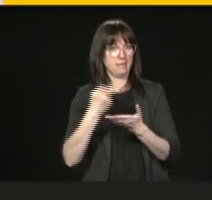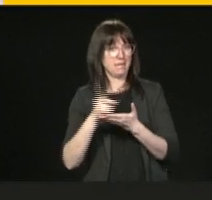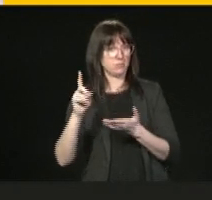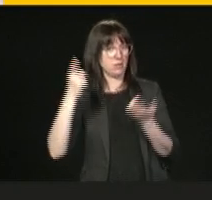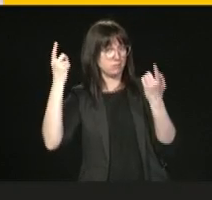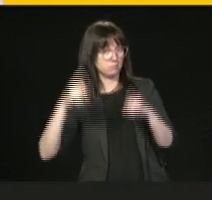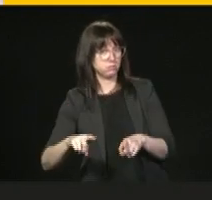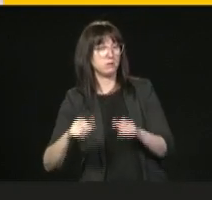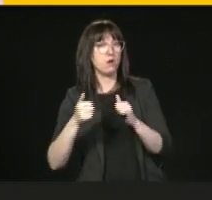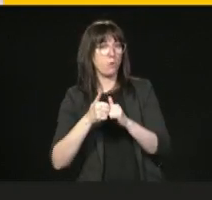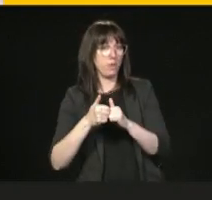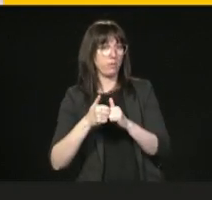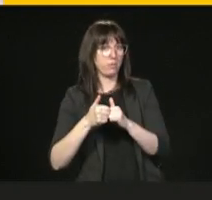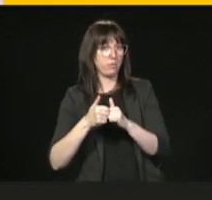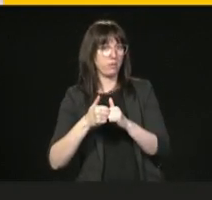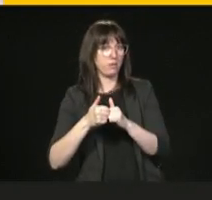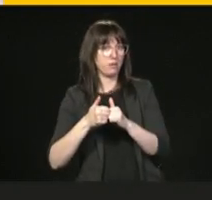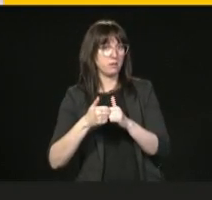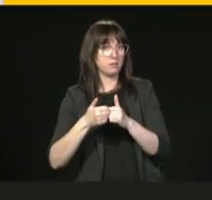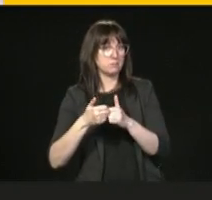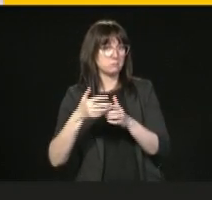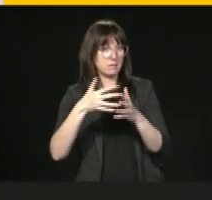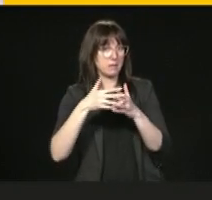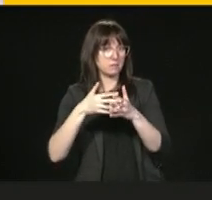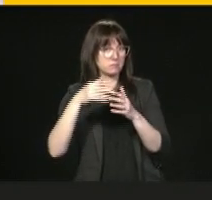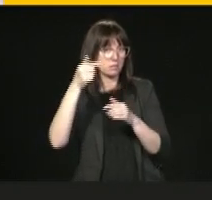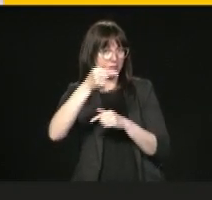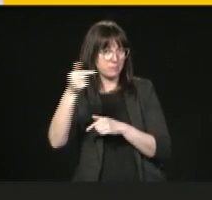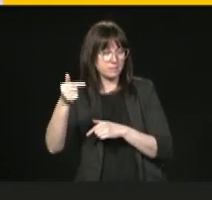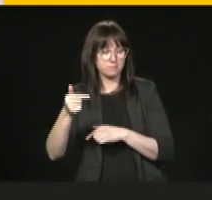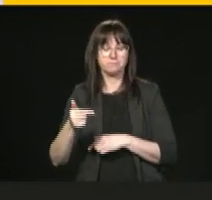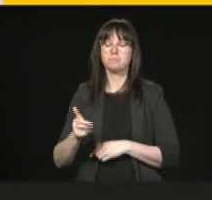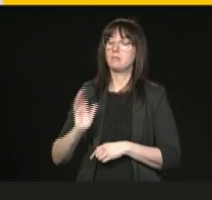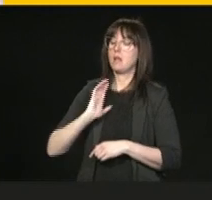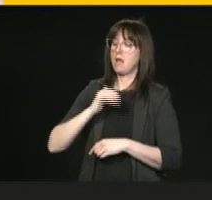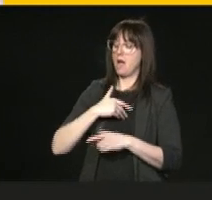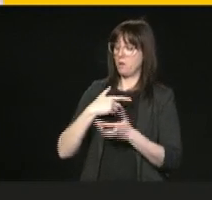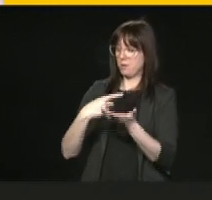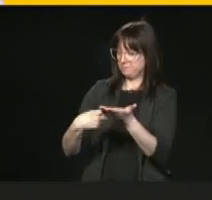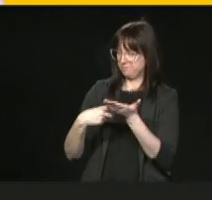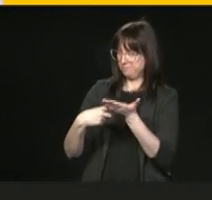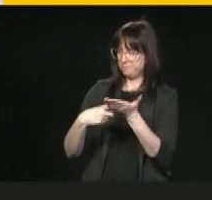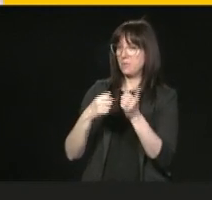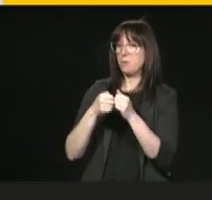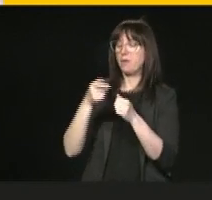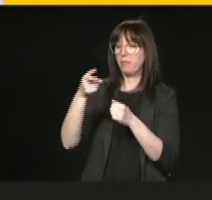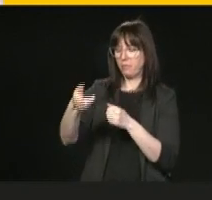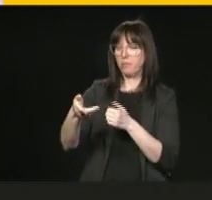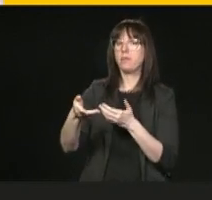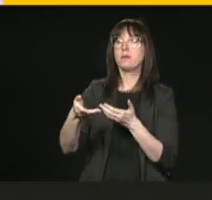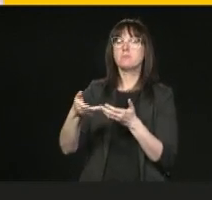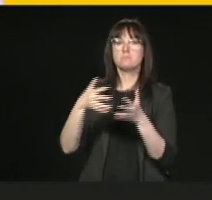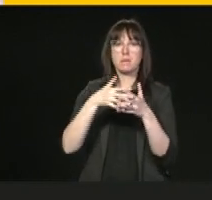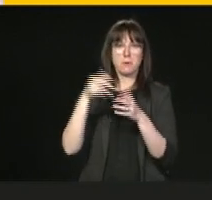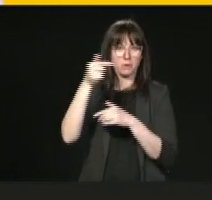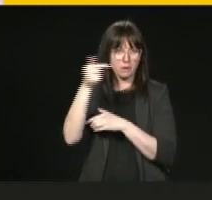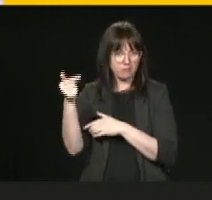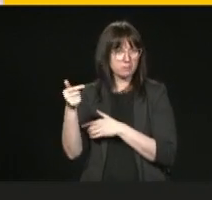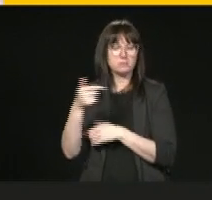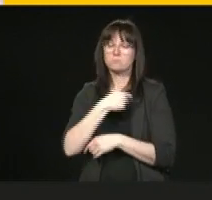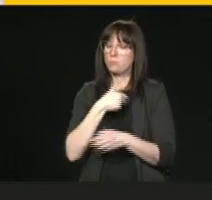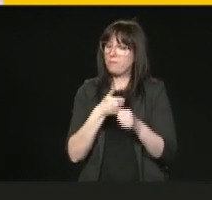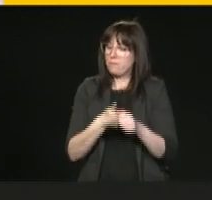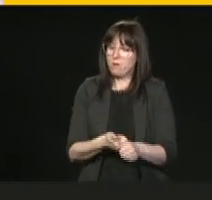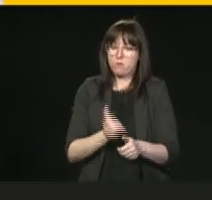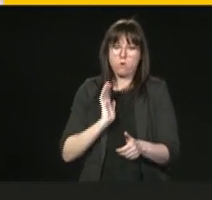week? The work that we've done to ensure that we are staying true to our values and our principles is